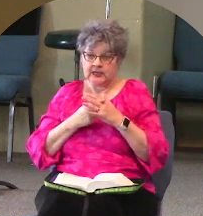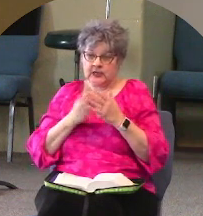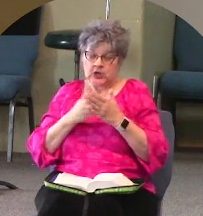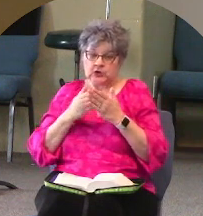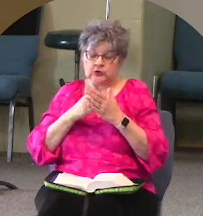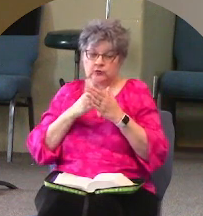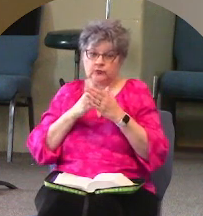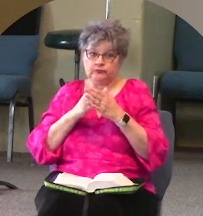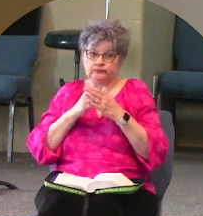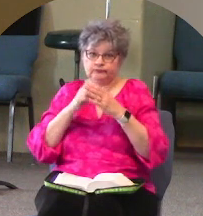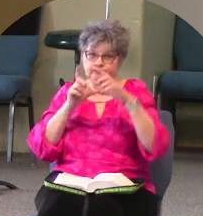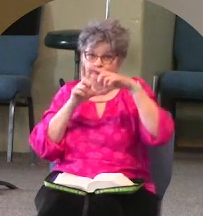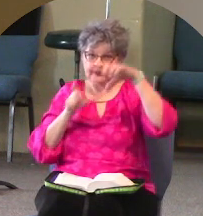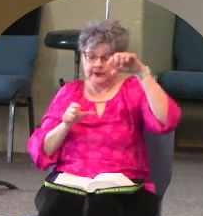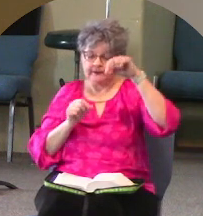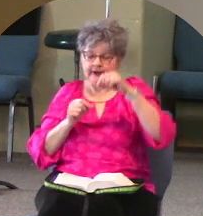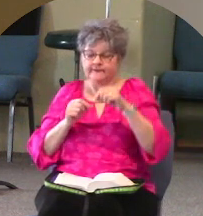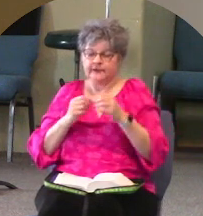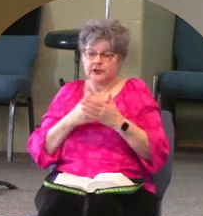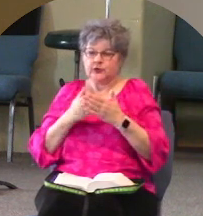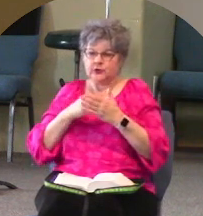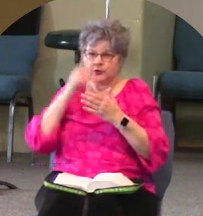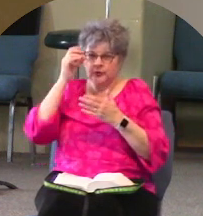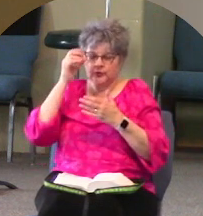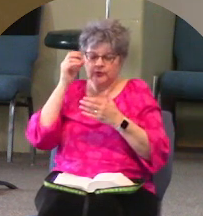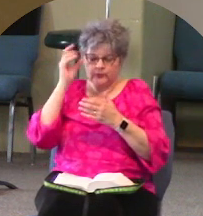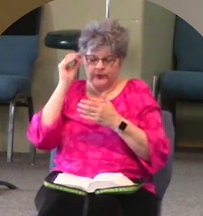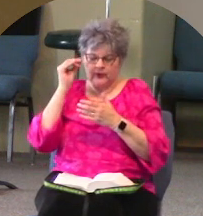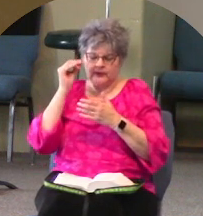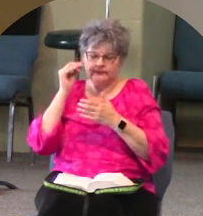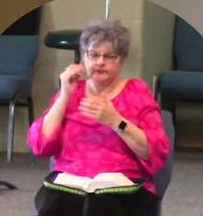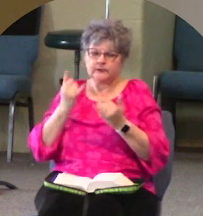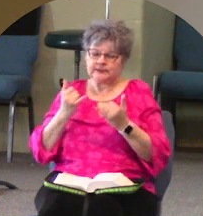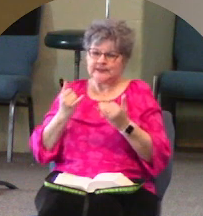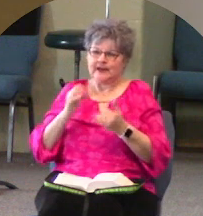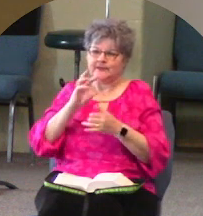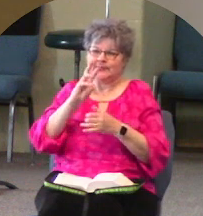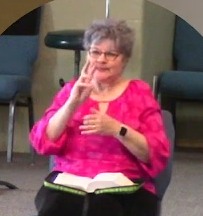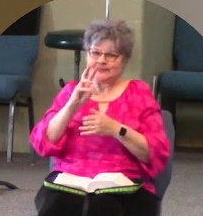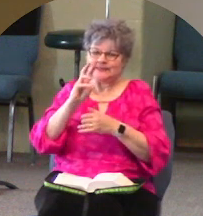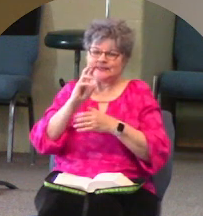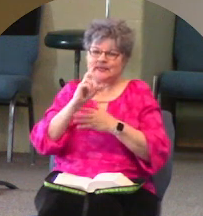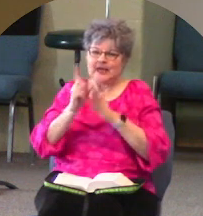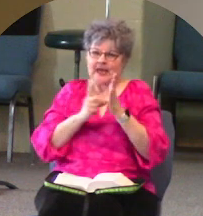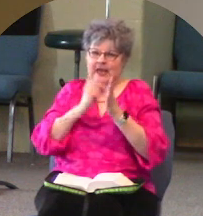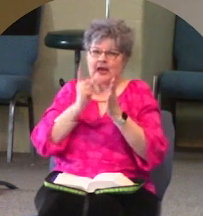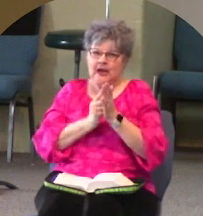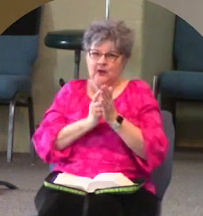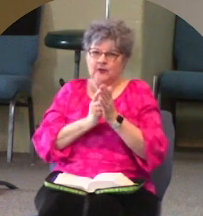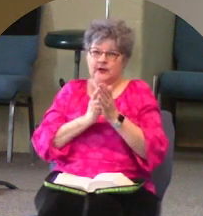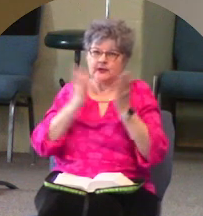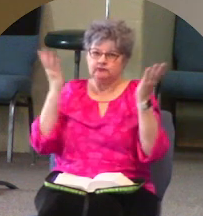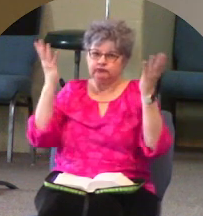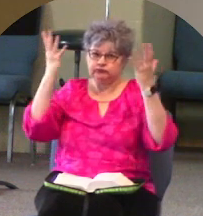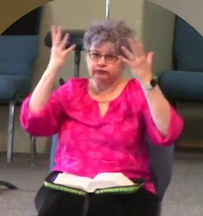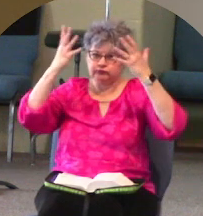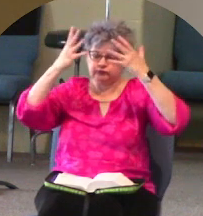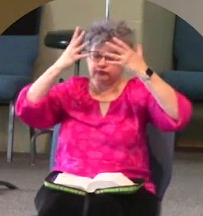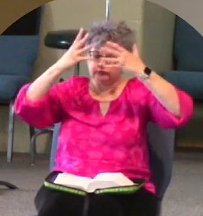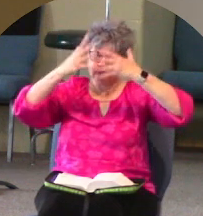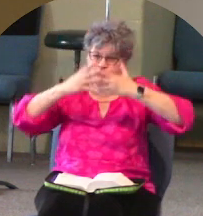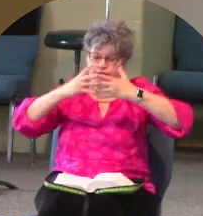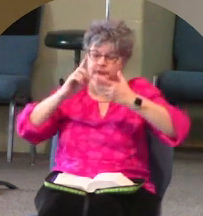new thought, and it says, it was now the sixth hour, and darkness fell over the whole land until the ninth